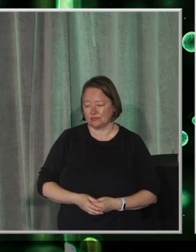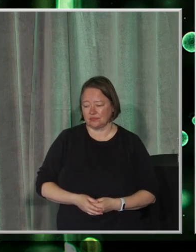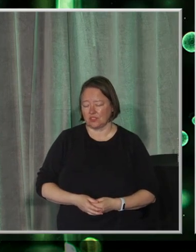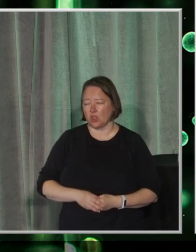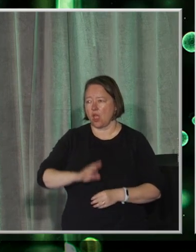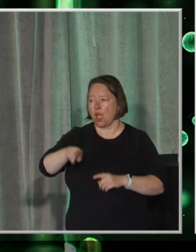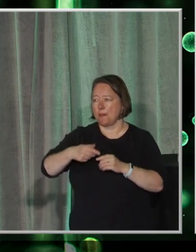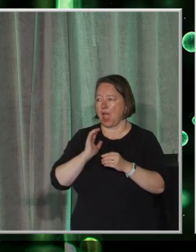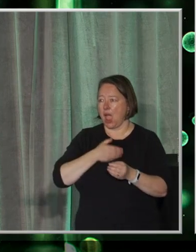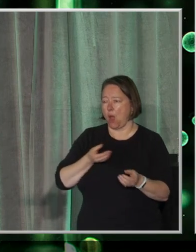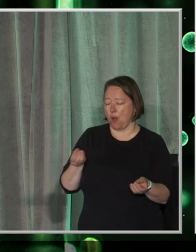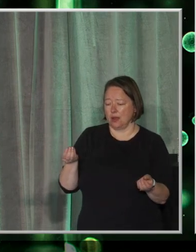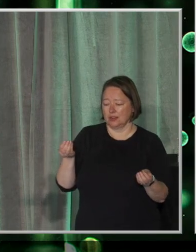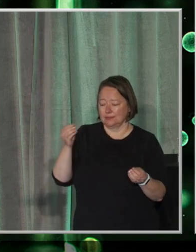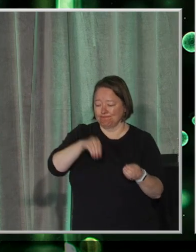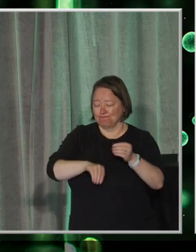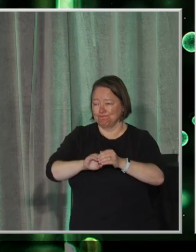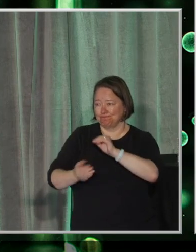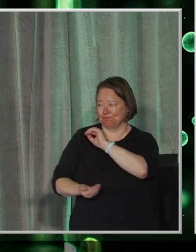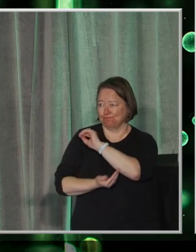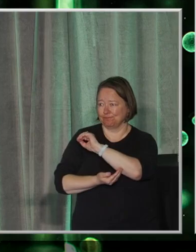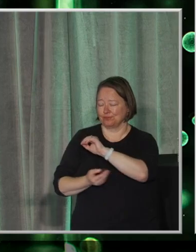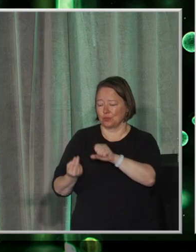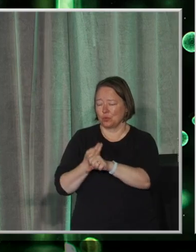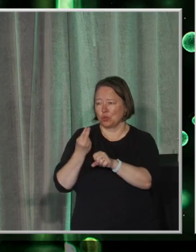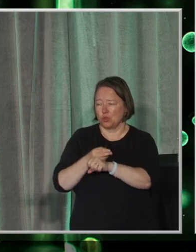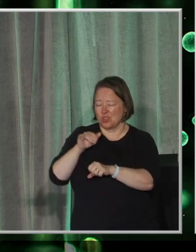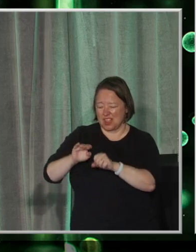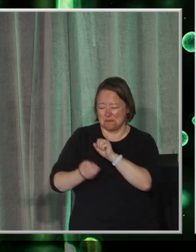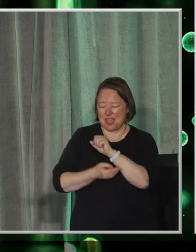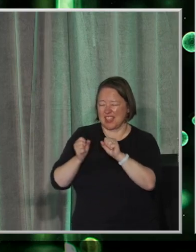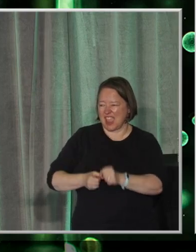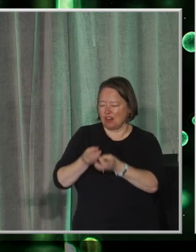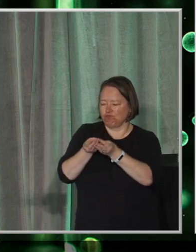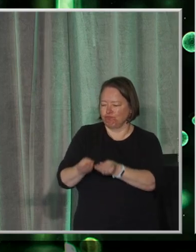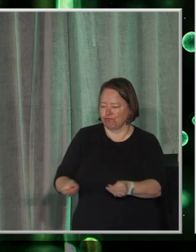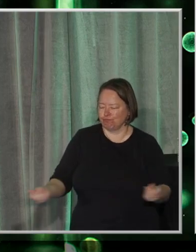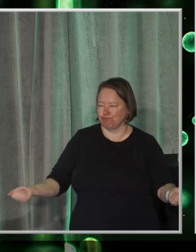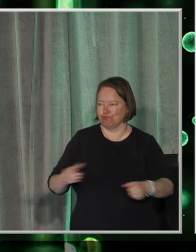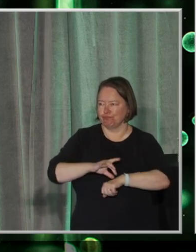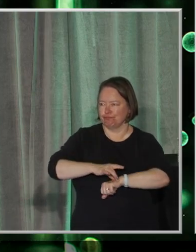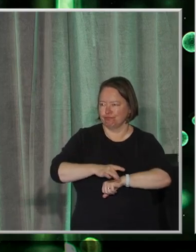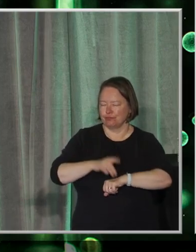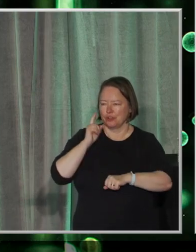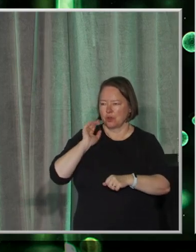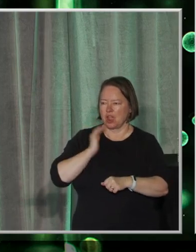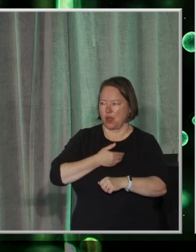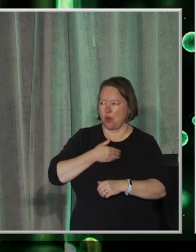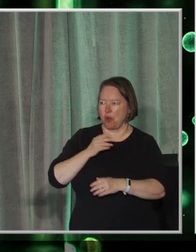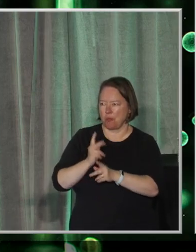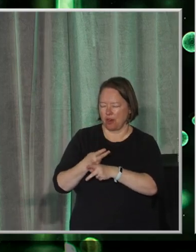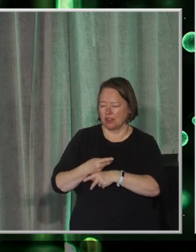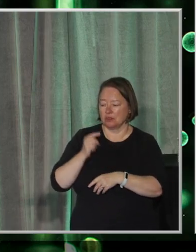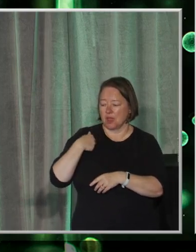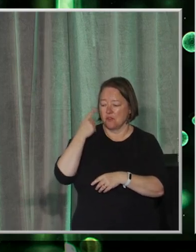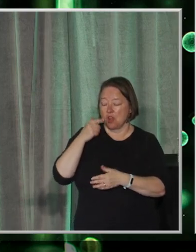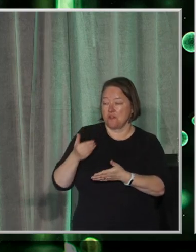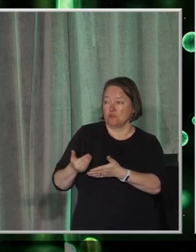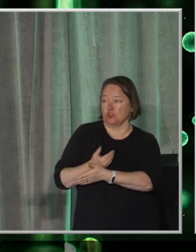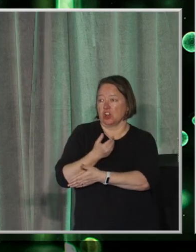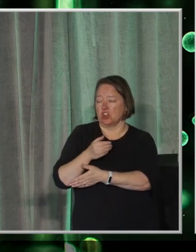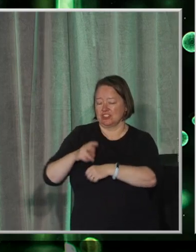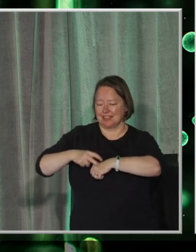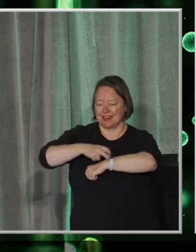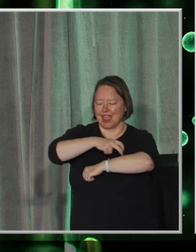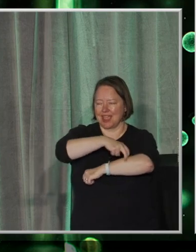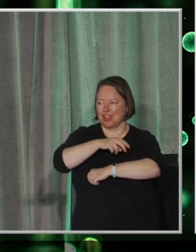So about our packages, we will be using biodegradable packages, more especially for our processed products. But for the fresh Senene that we expect